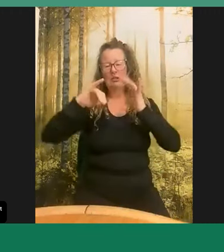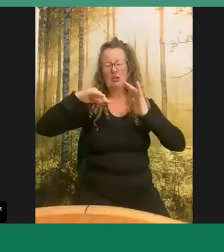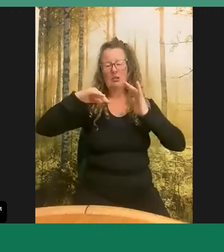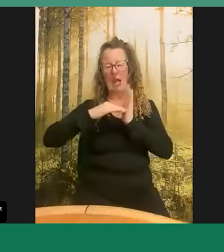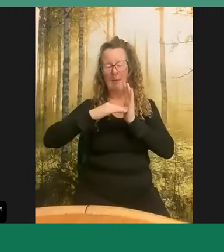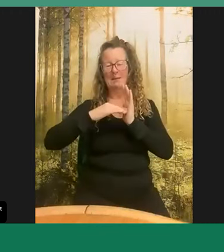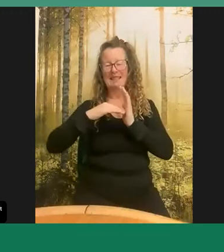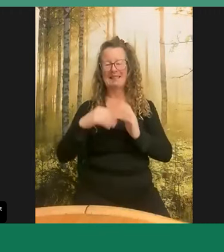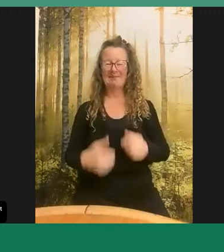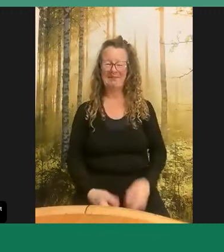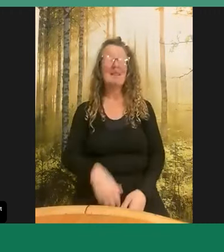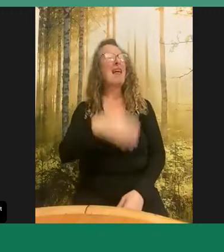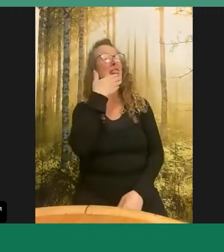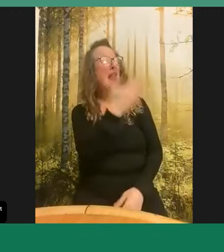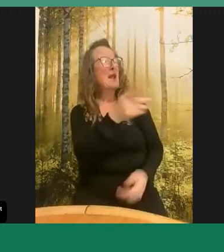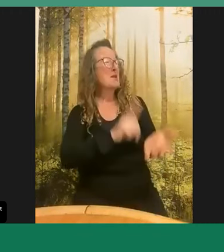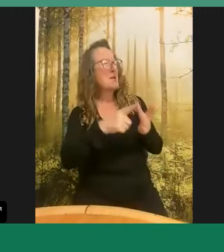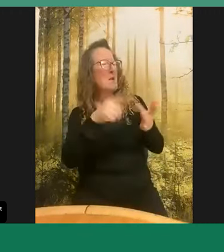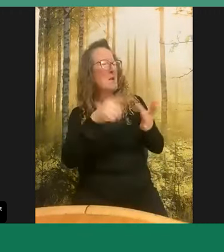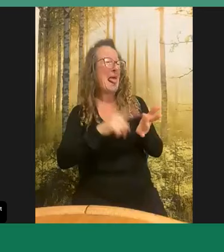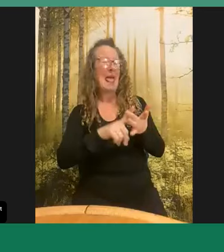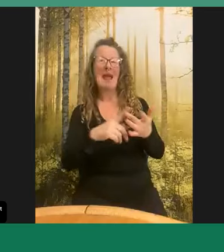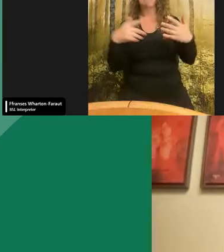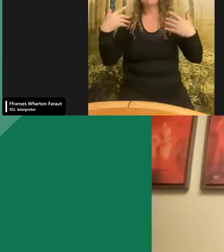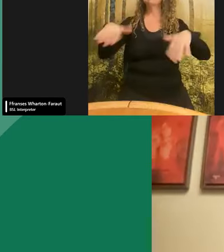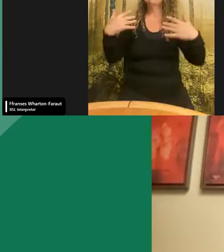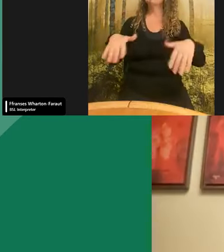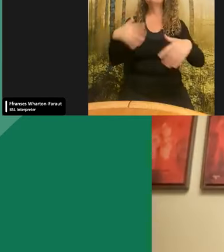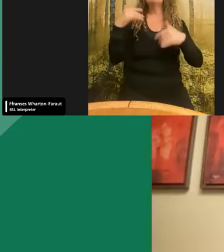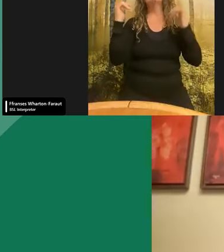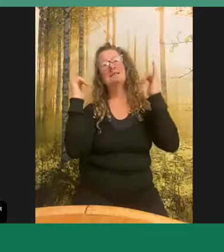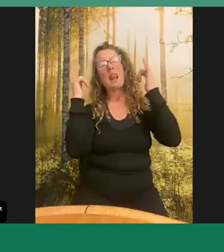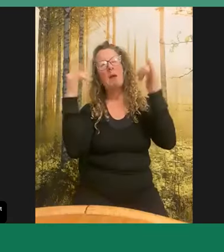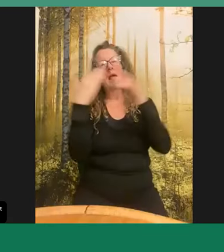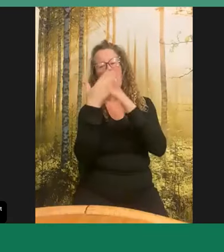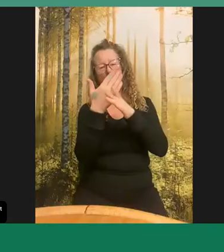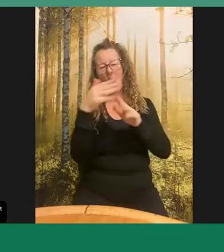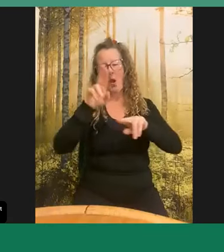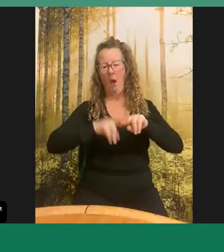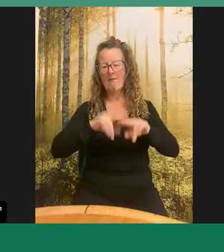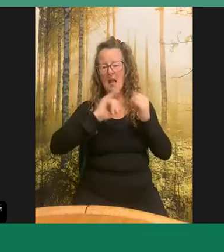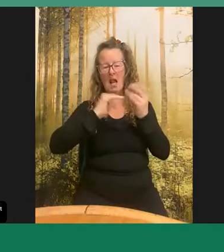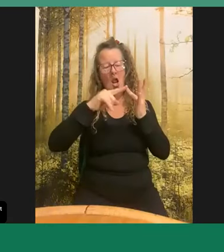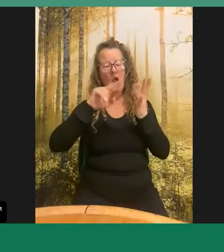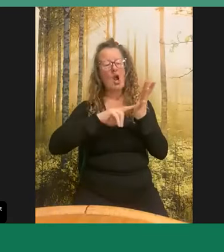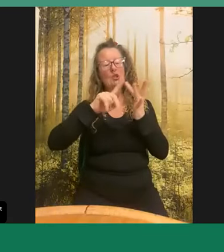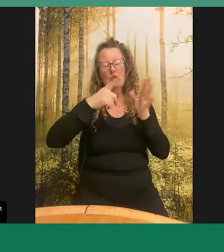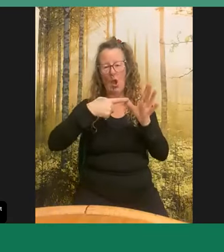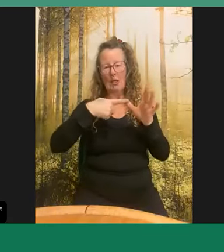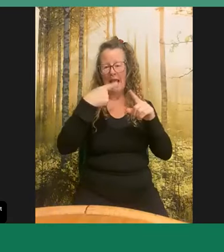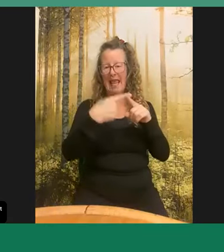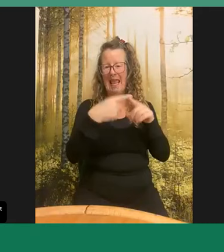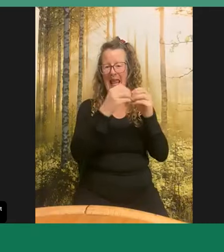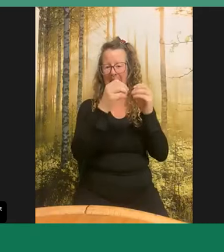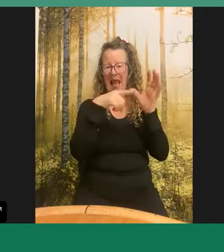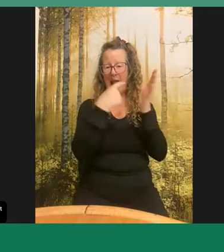Thank you very much, Lily. So yeah, here we are to celebrate the work of Sonia E. Barrett, her Rashmi project, which I'm going to hand over to